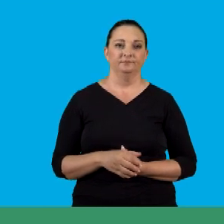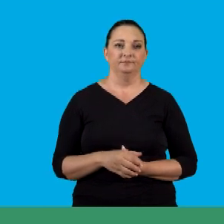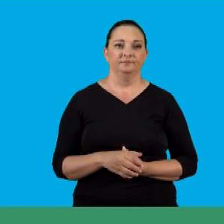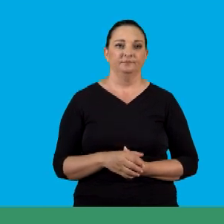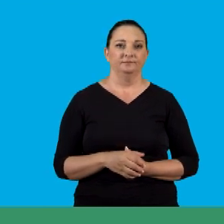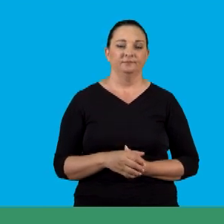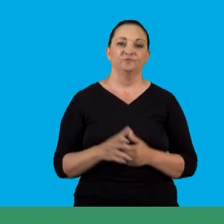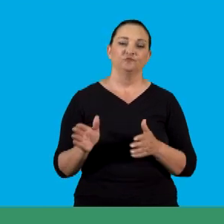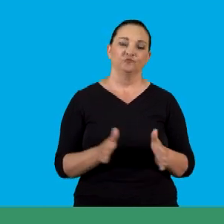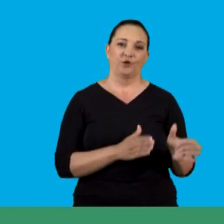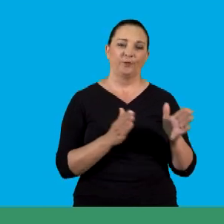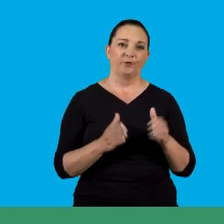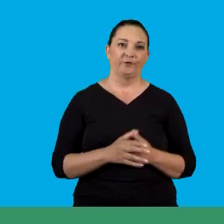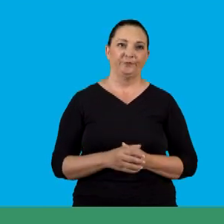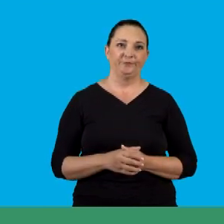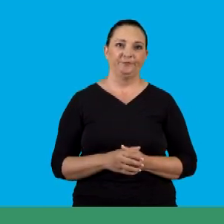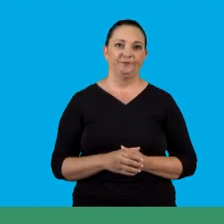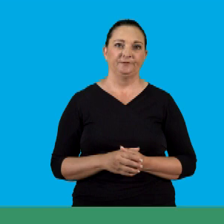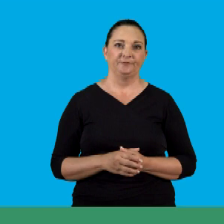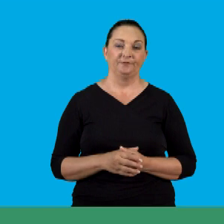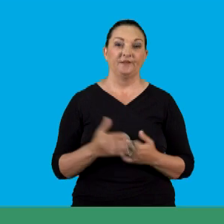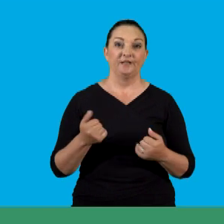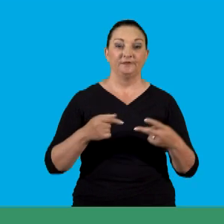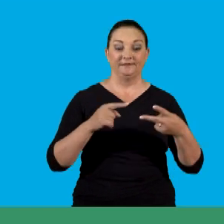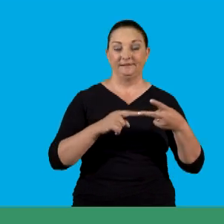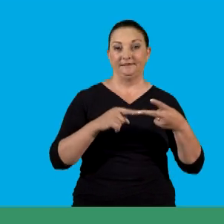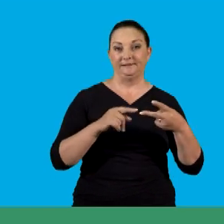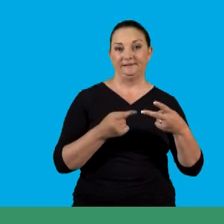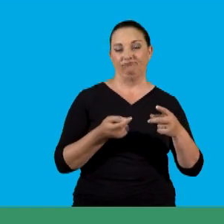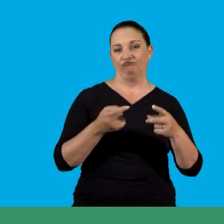Right, let us move on to our second application question.